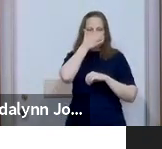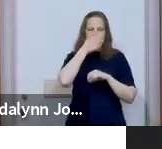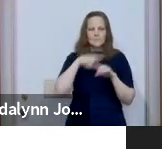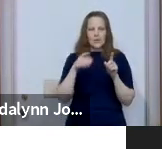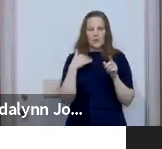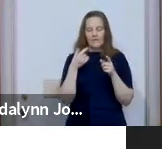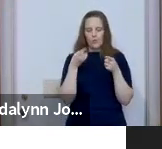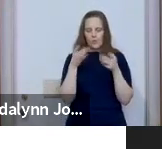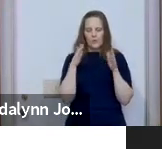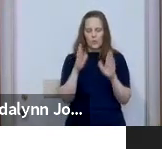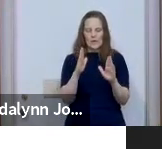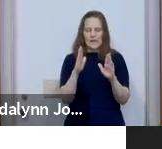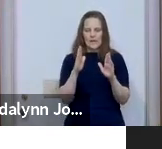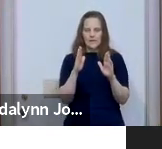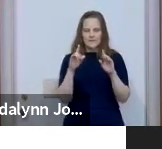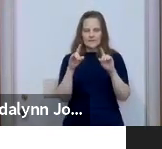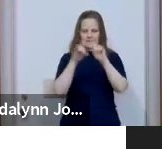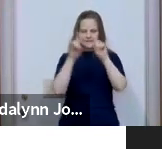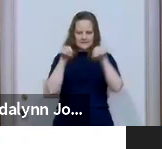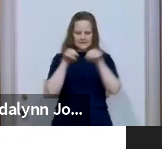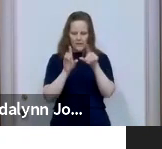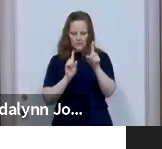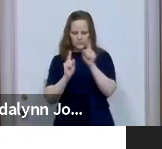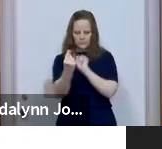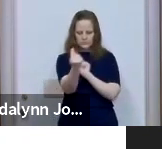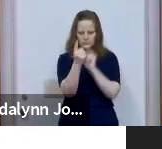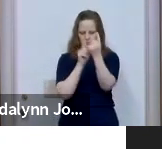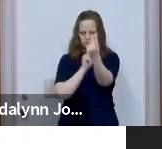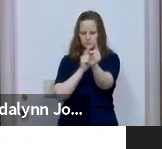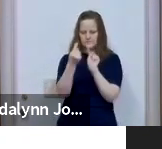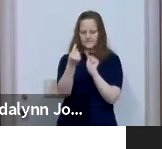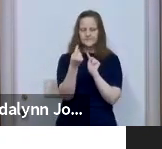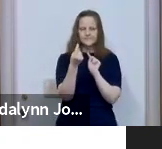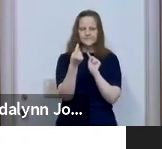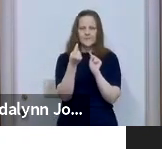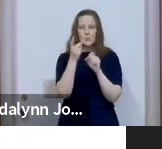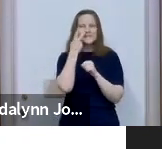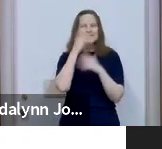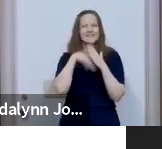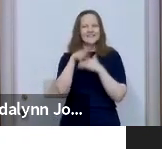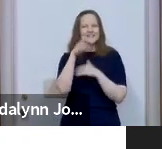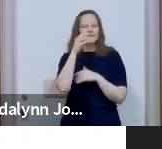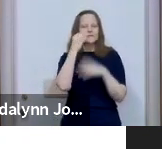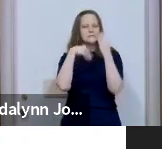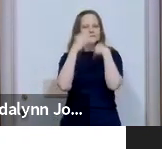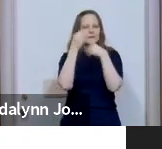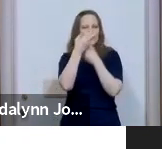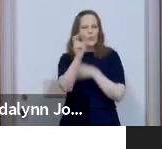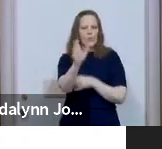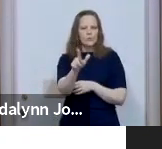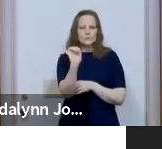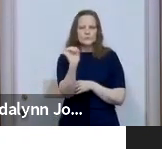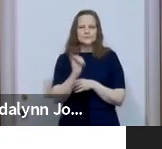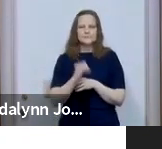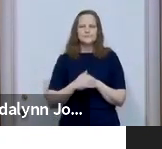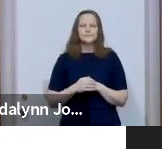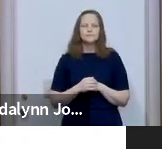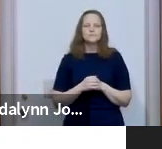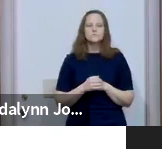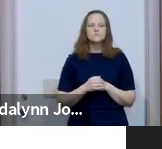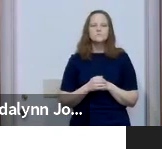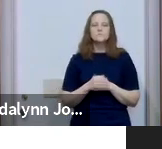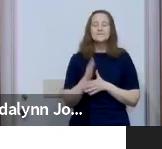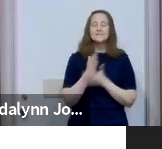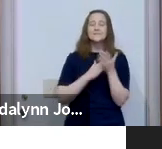saw a lot of what Dave showed you as far as what's available. You'll see that in the dining halls as well. Some areas will be